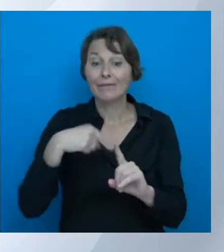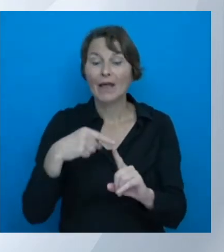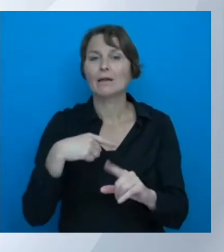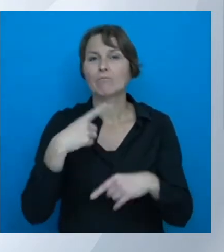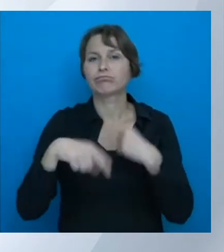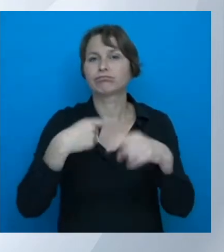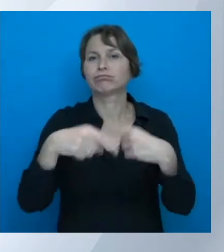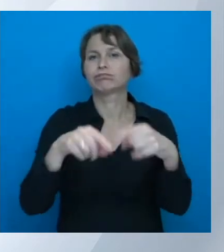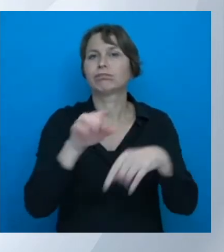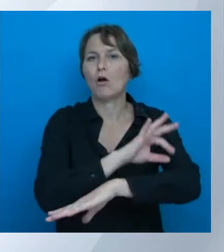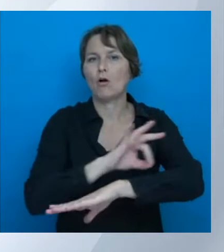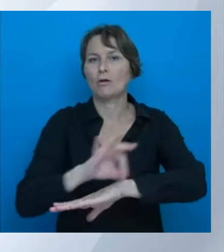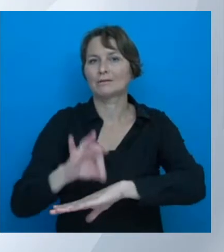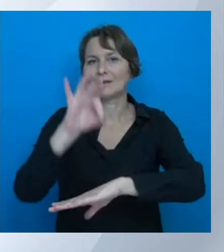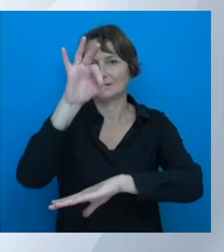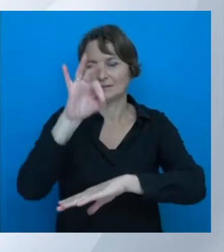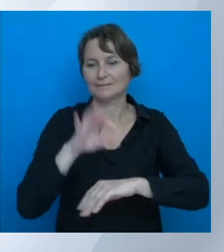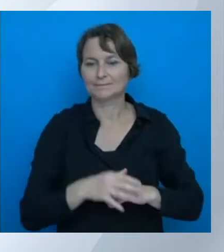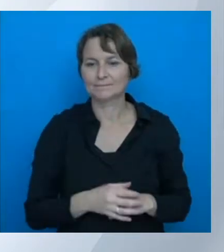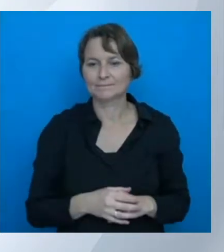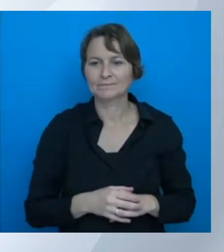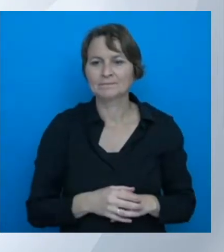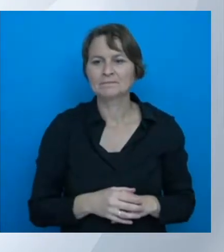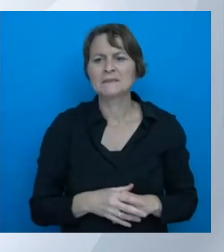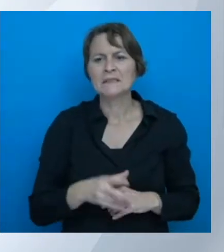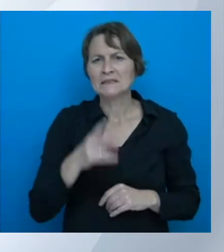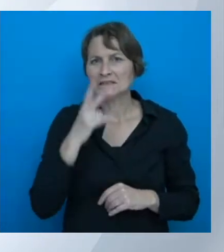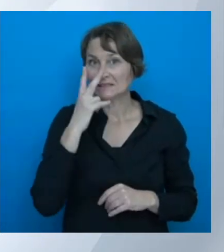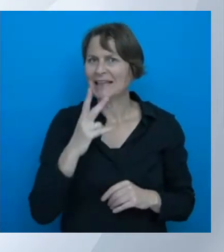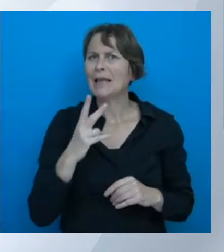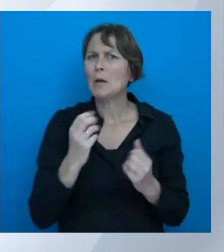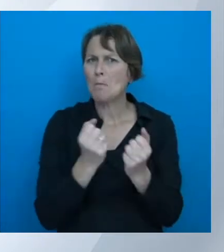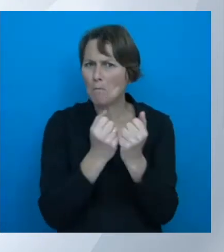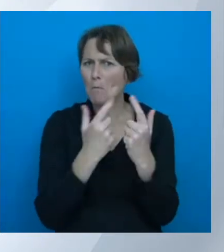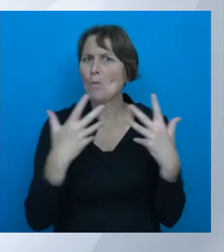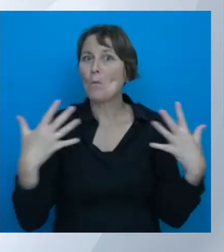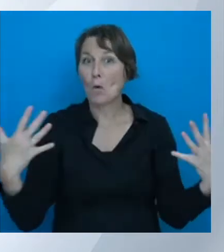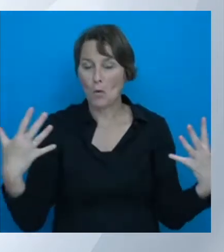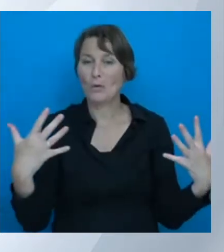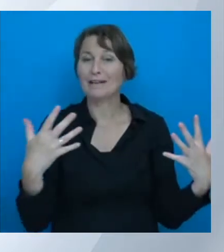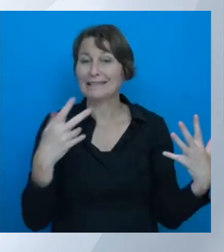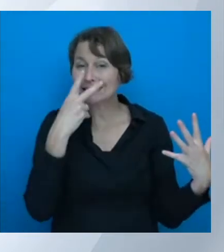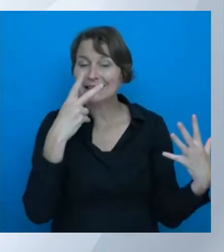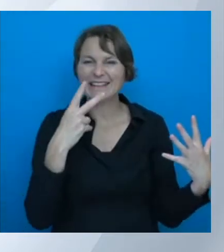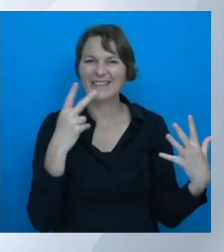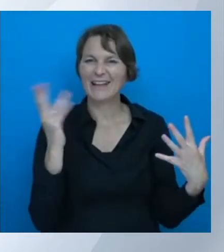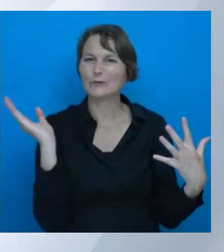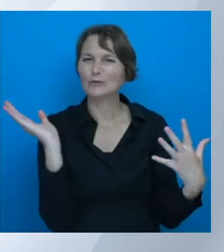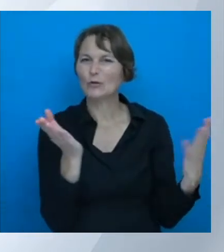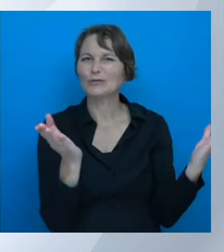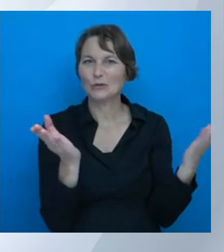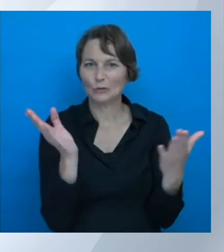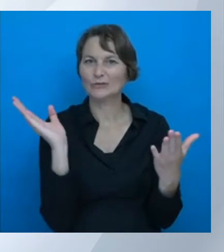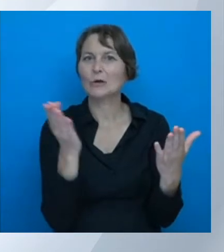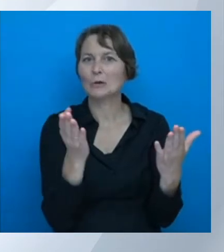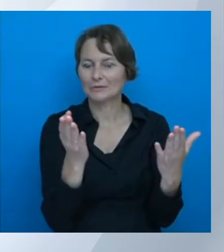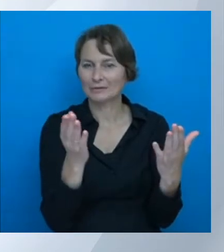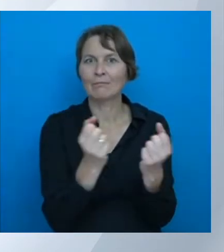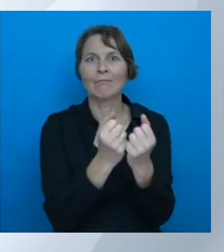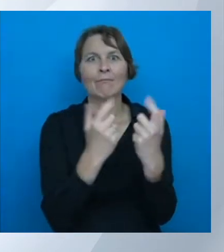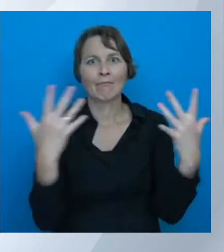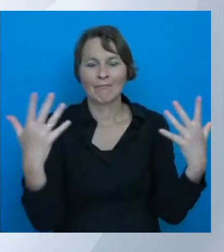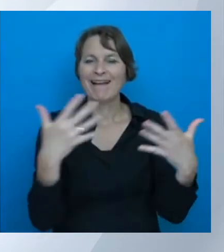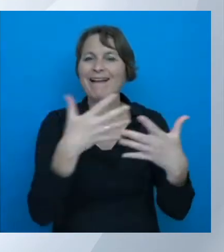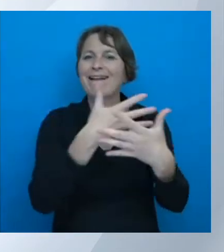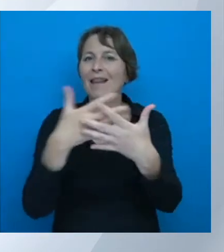application are increasingly polyglot, meaning that different portion of these microservices are built using different kind of technologies.